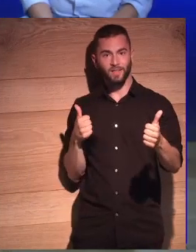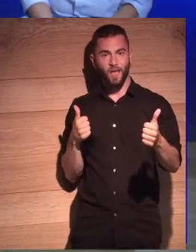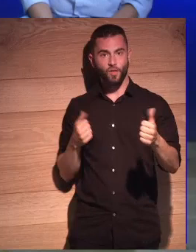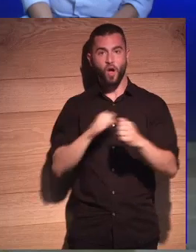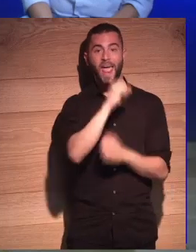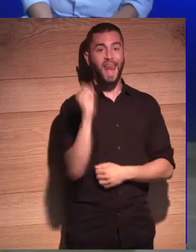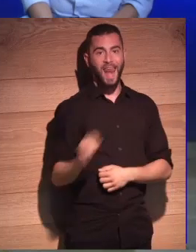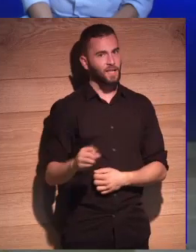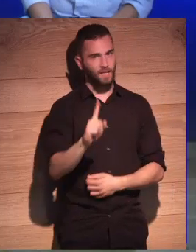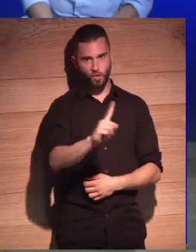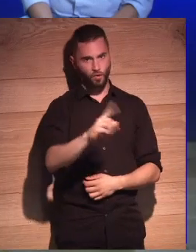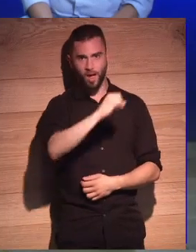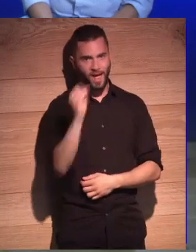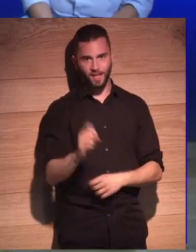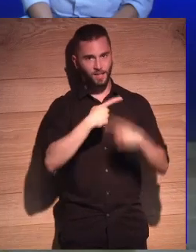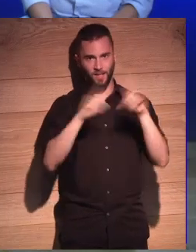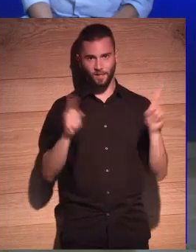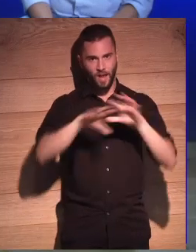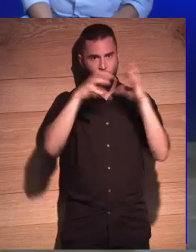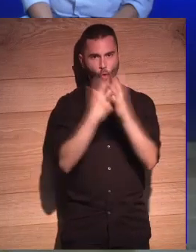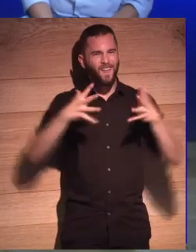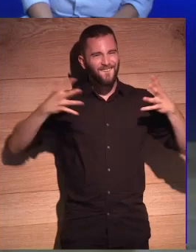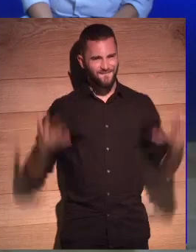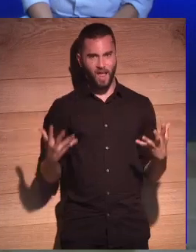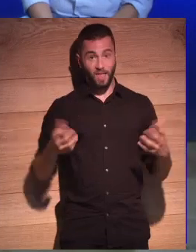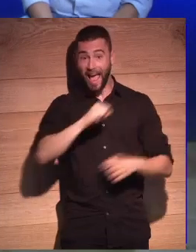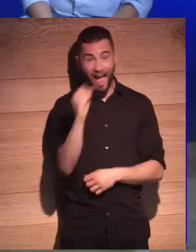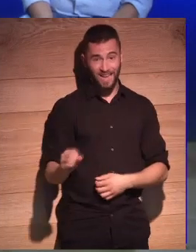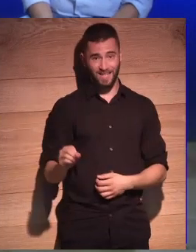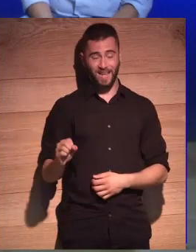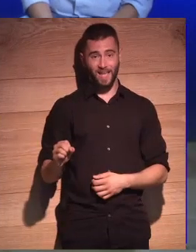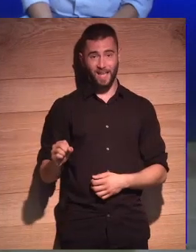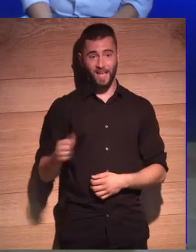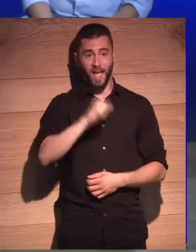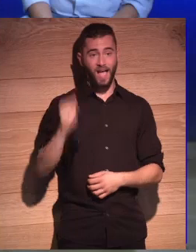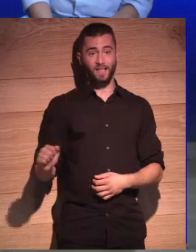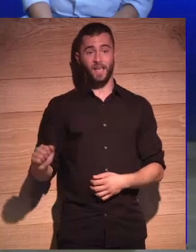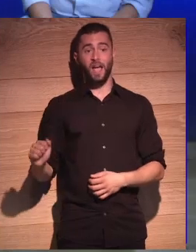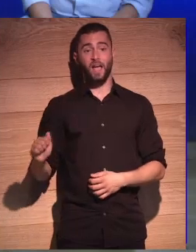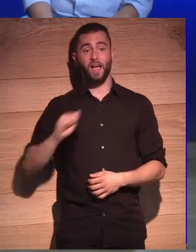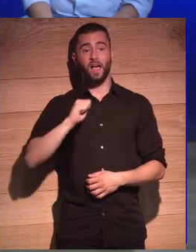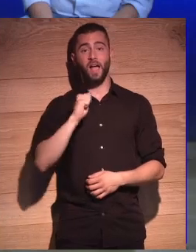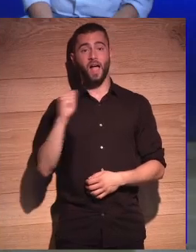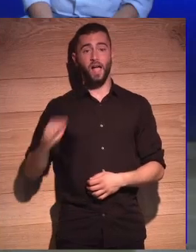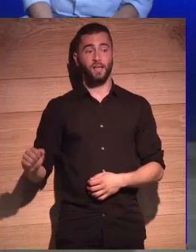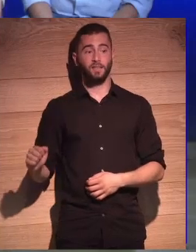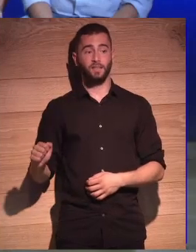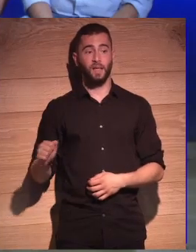are on the other side. They're really lagging behind. This is not happening in Asia. And when I talk